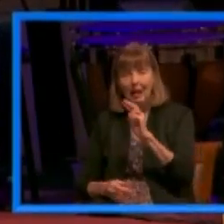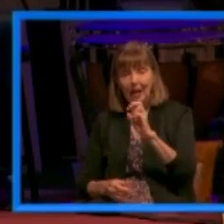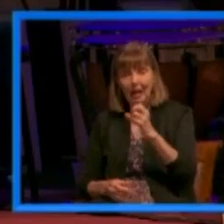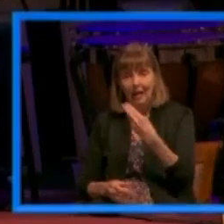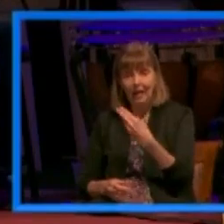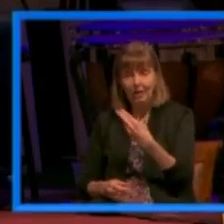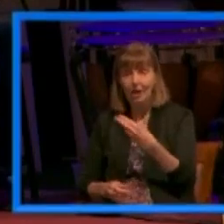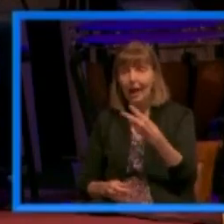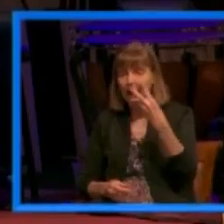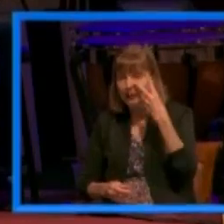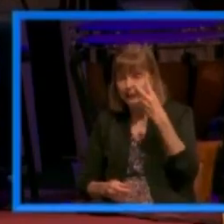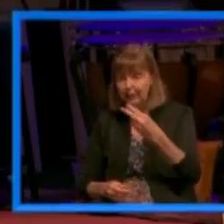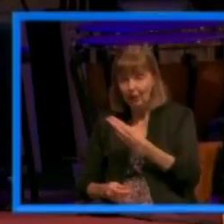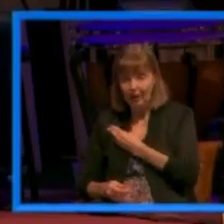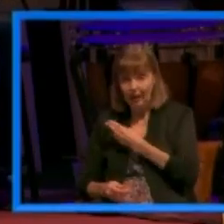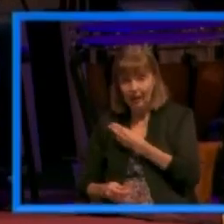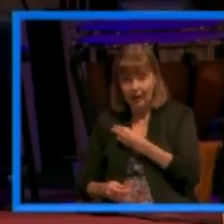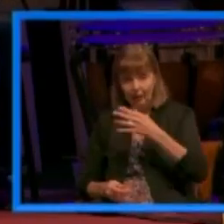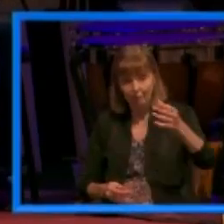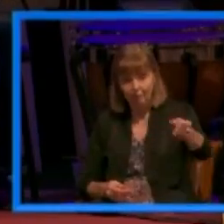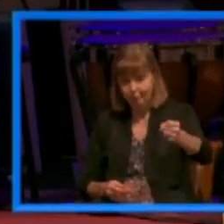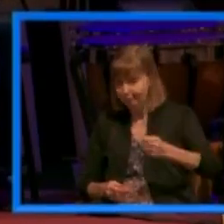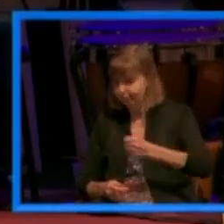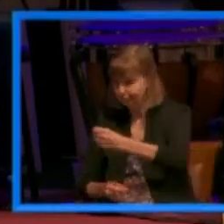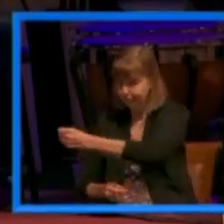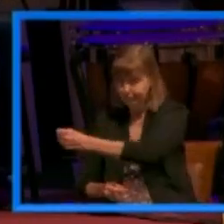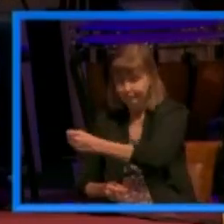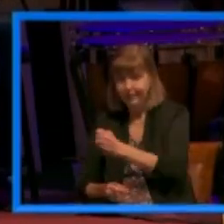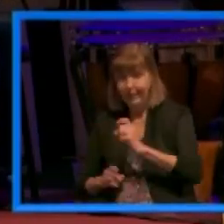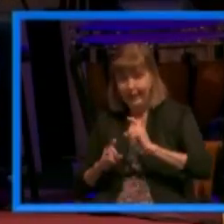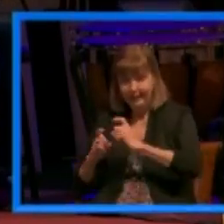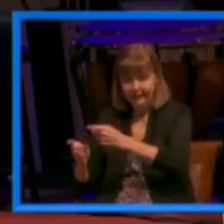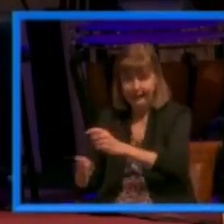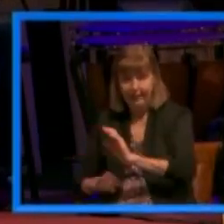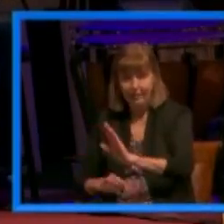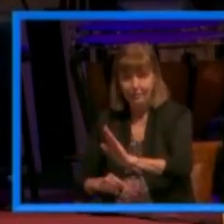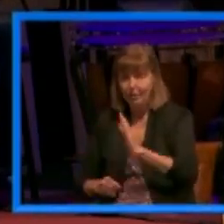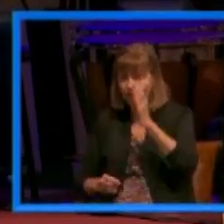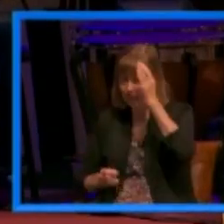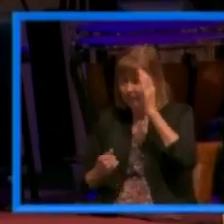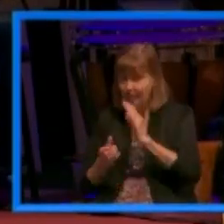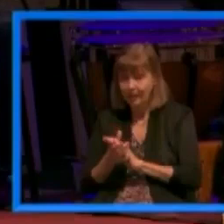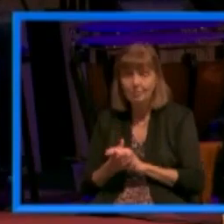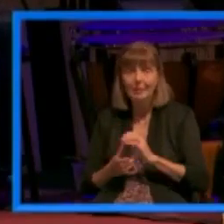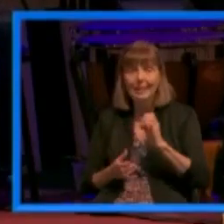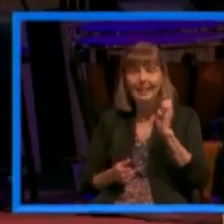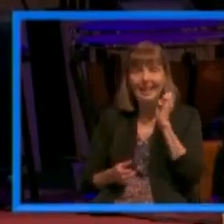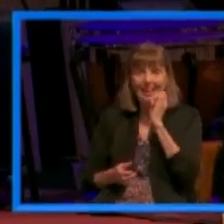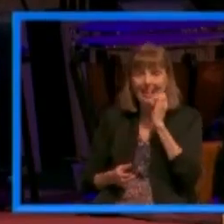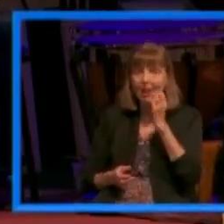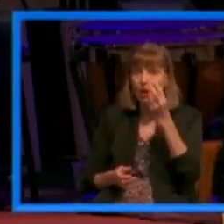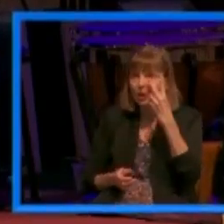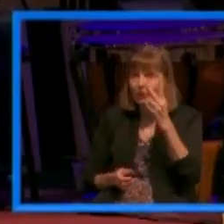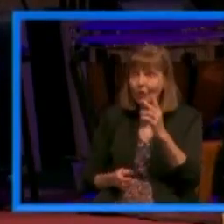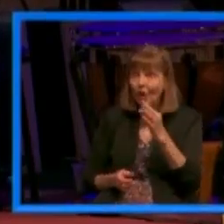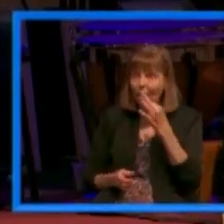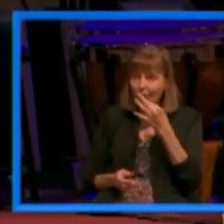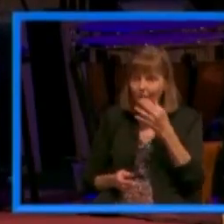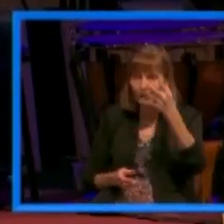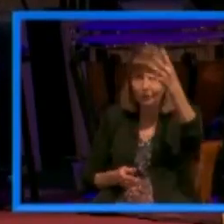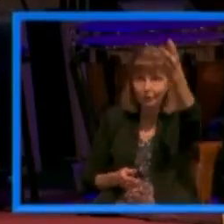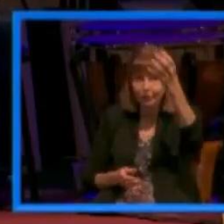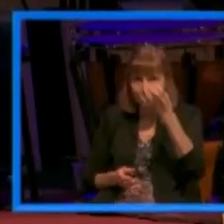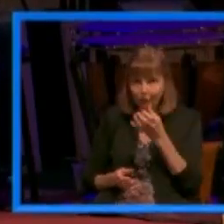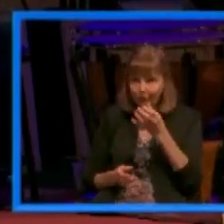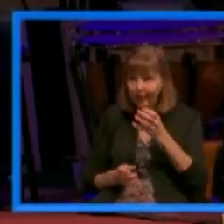Hagar, gave it to her husband. Eve saw the fruit, took the fruit, gave it to her husband, and all calamity